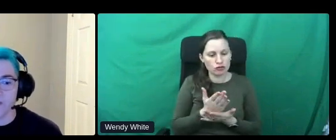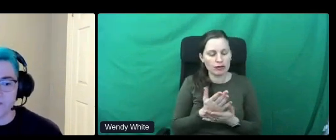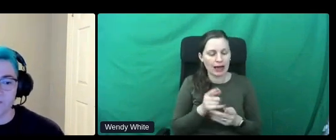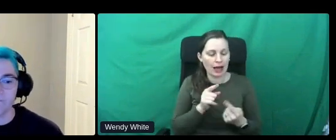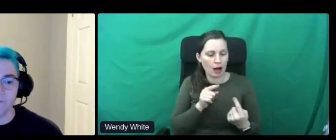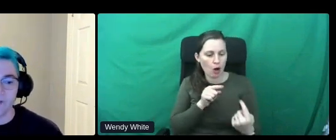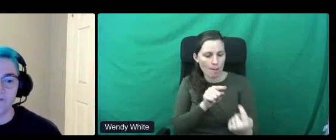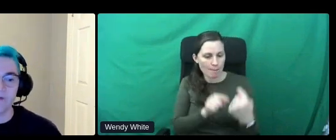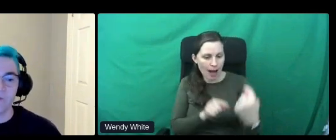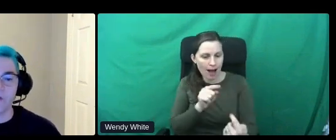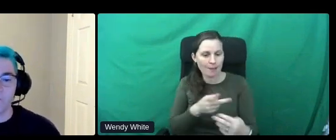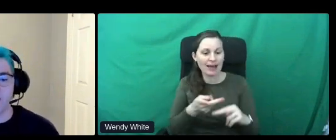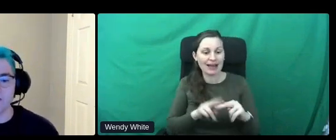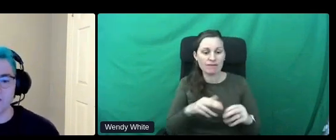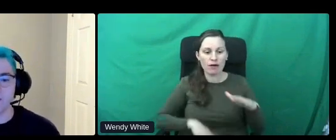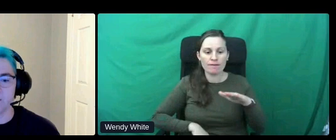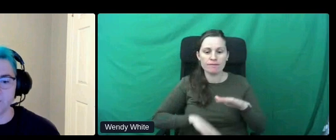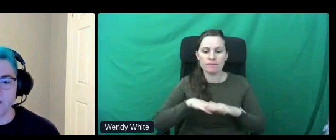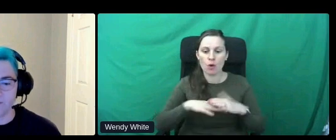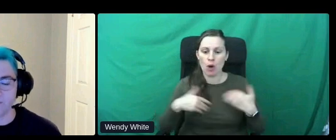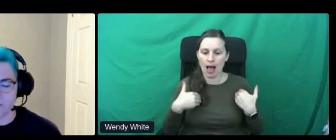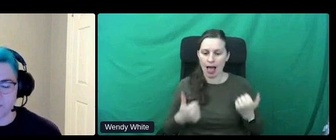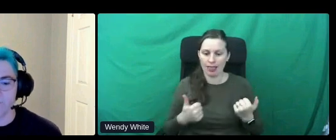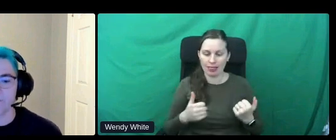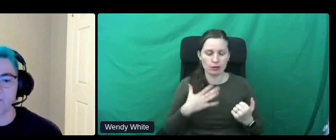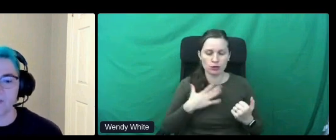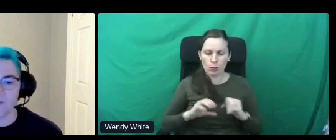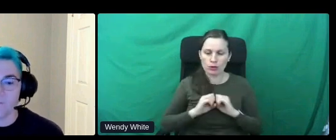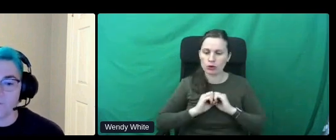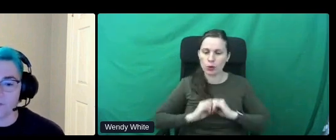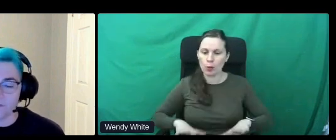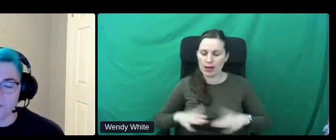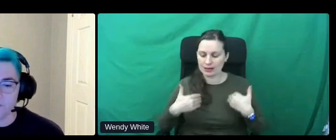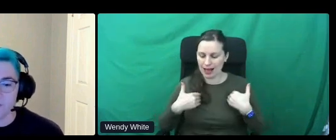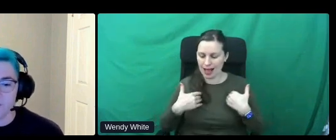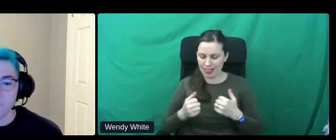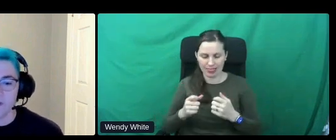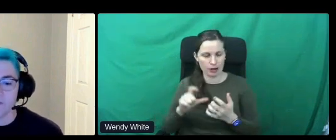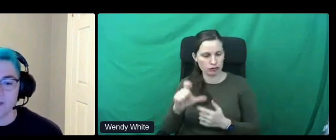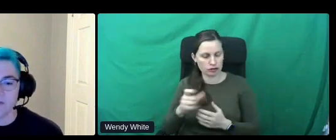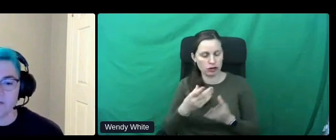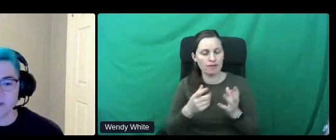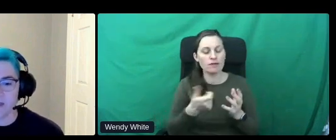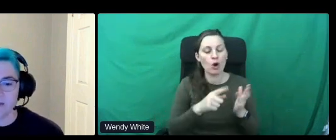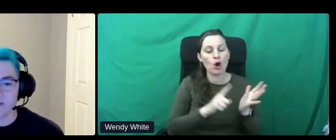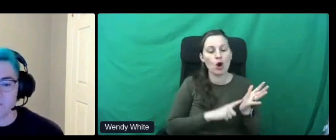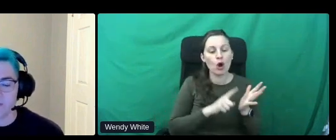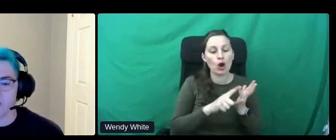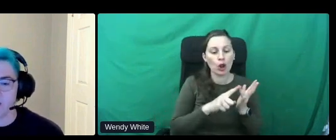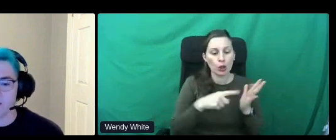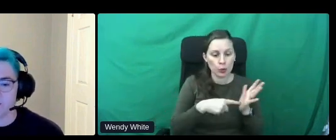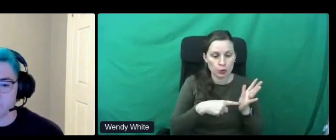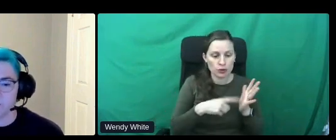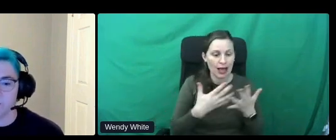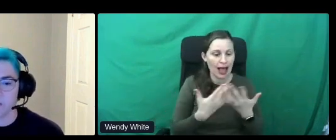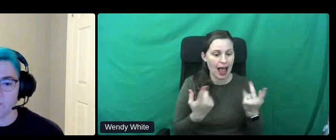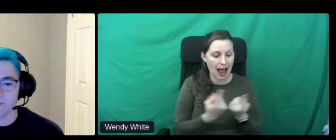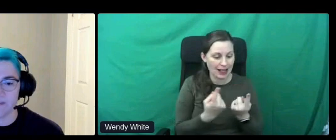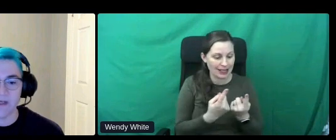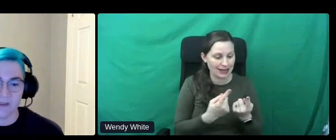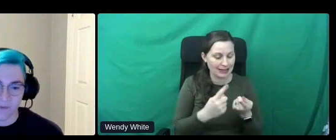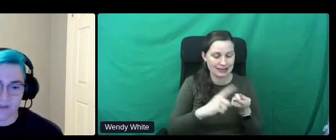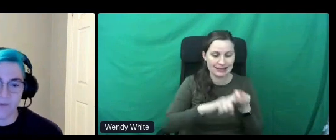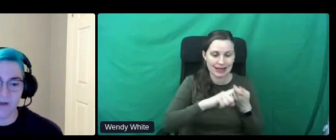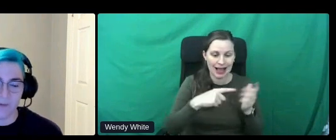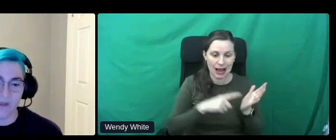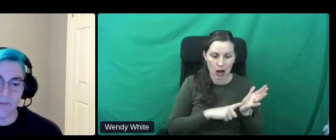important, because if you have full health, you don't want to waste a health crystal. For the loot, we just made sure that anything that was tagged as loot did